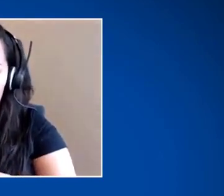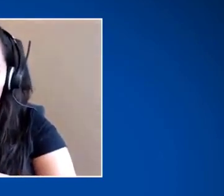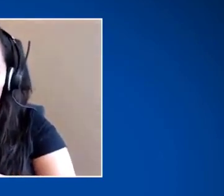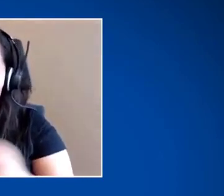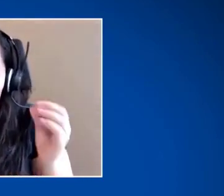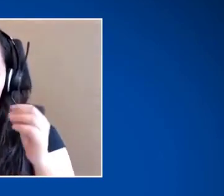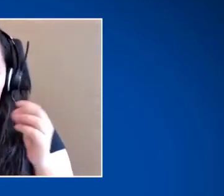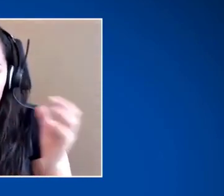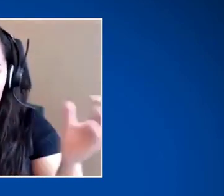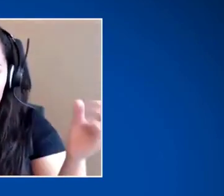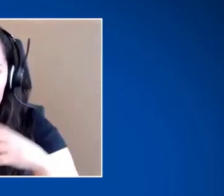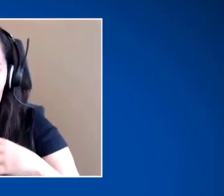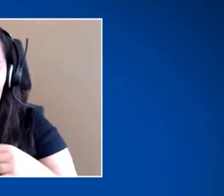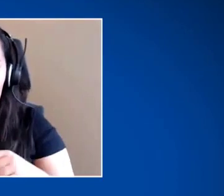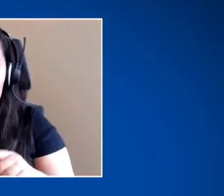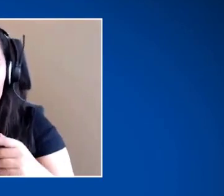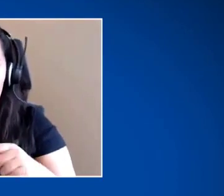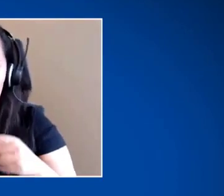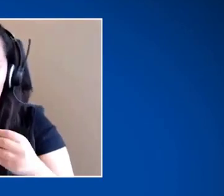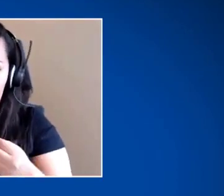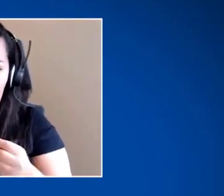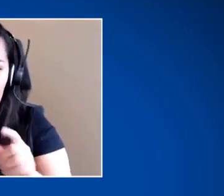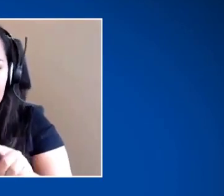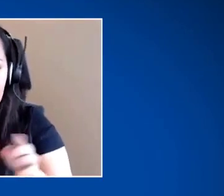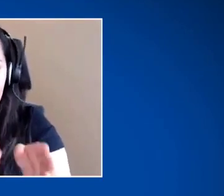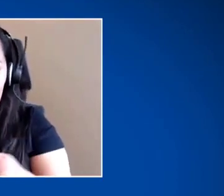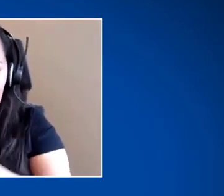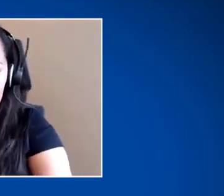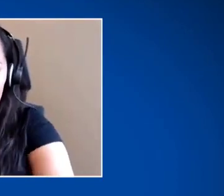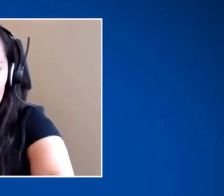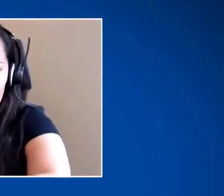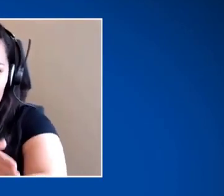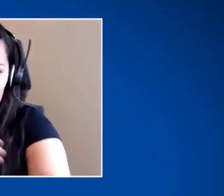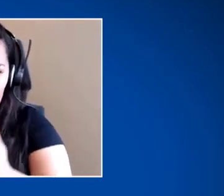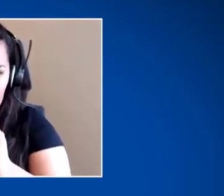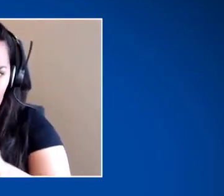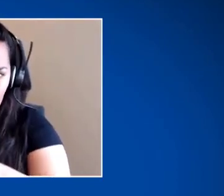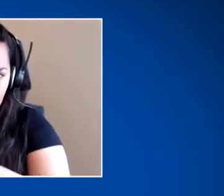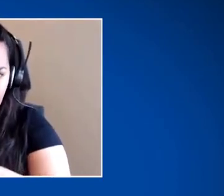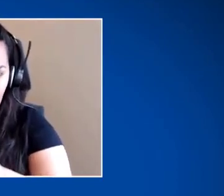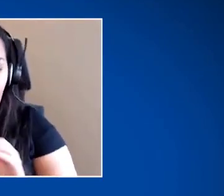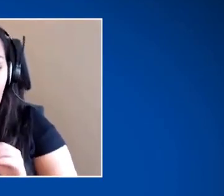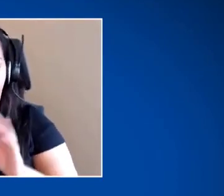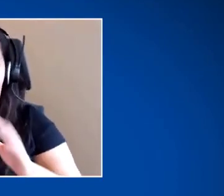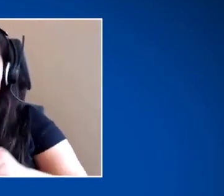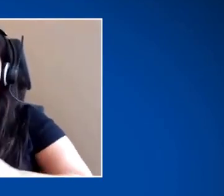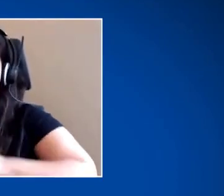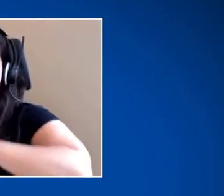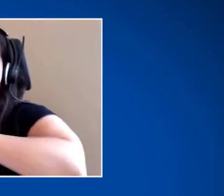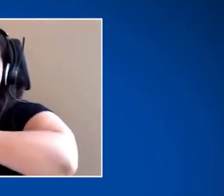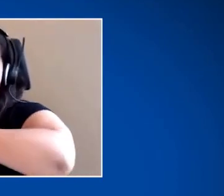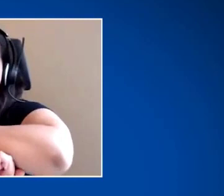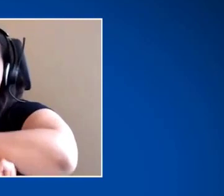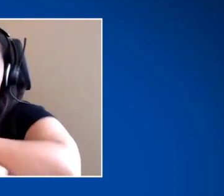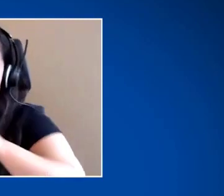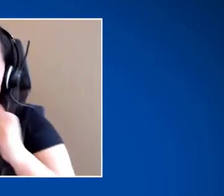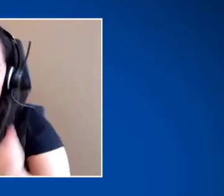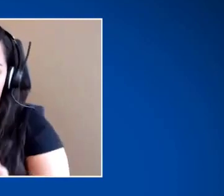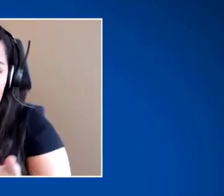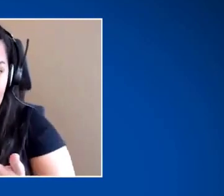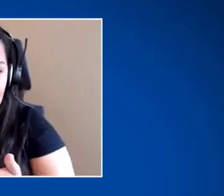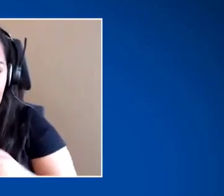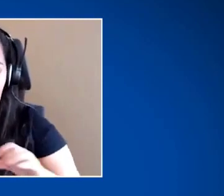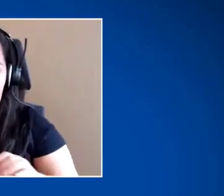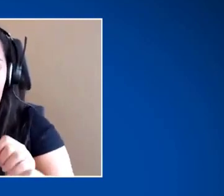could improve peer review. Peer review obviously is a bedrock, it's a pillar of what we do. Every year we receive